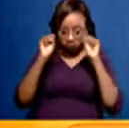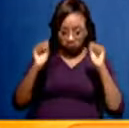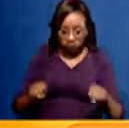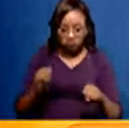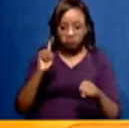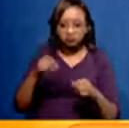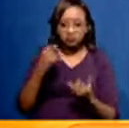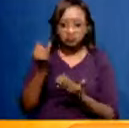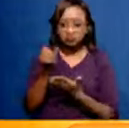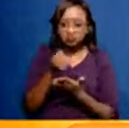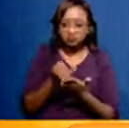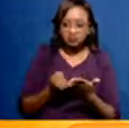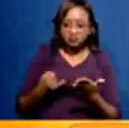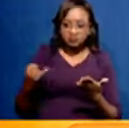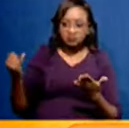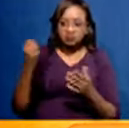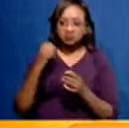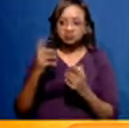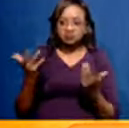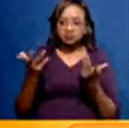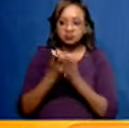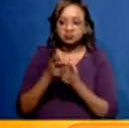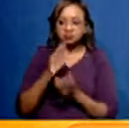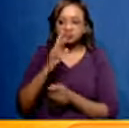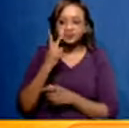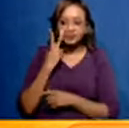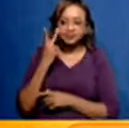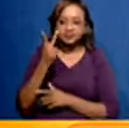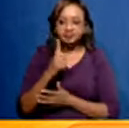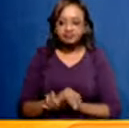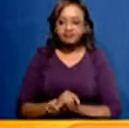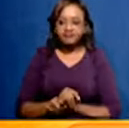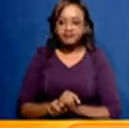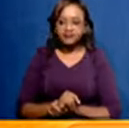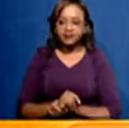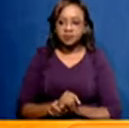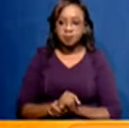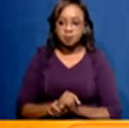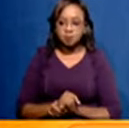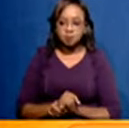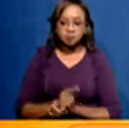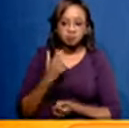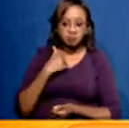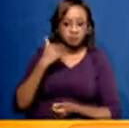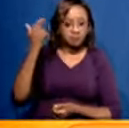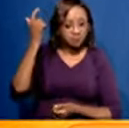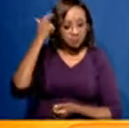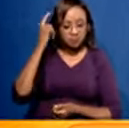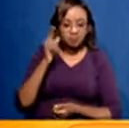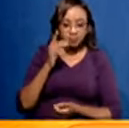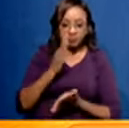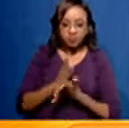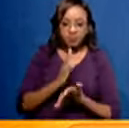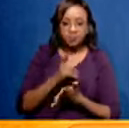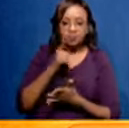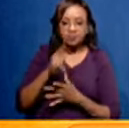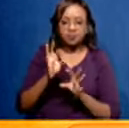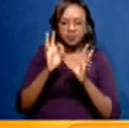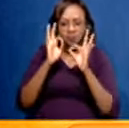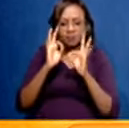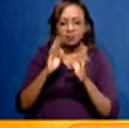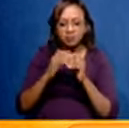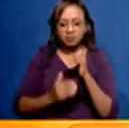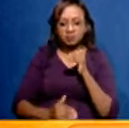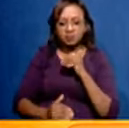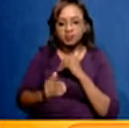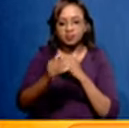designed alongside that vision. So I think that's a very inspiring journey to walk,